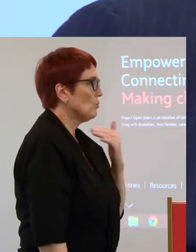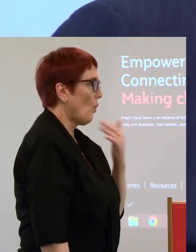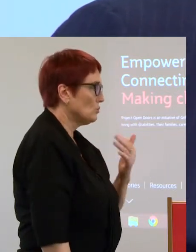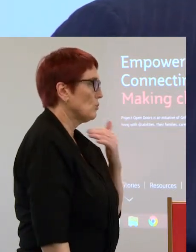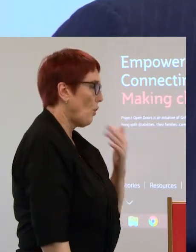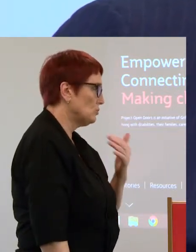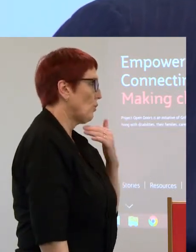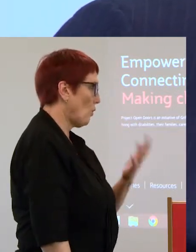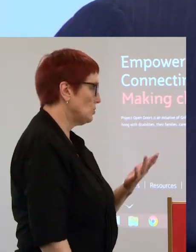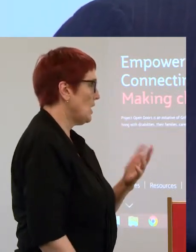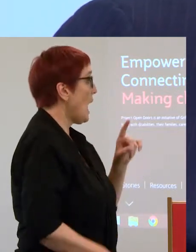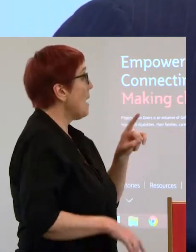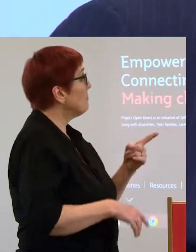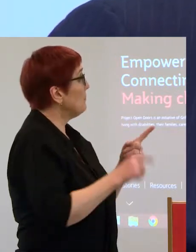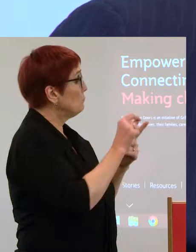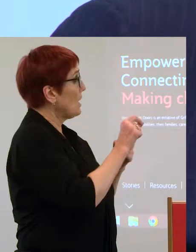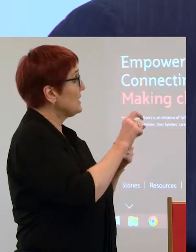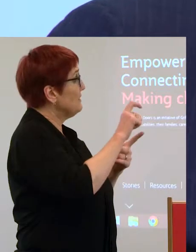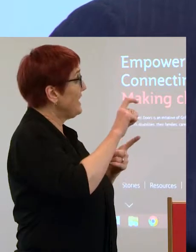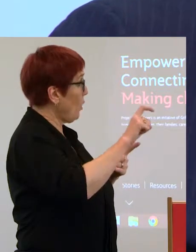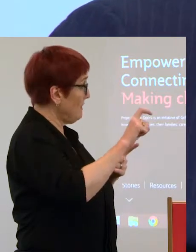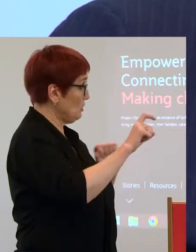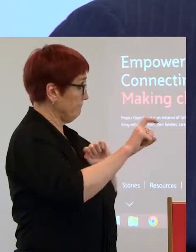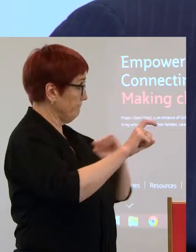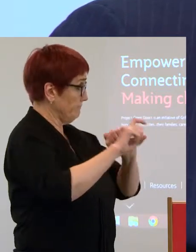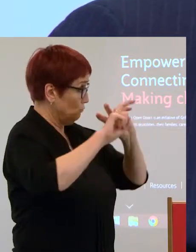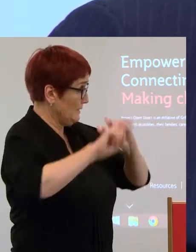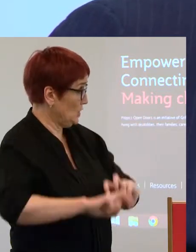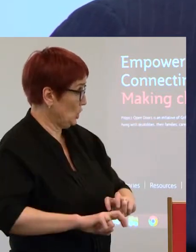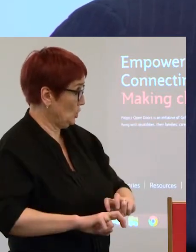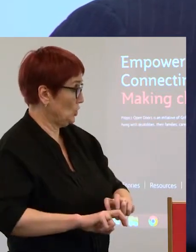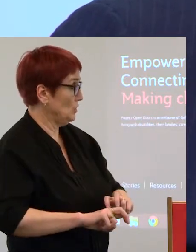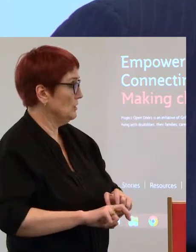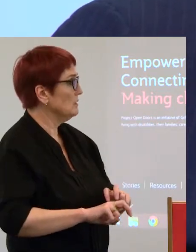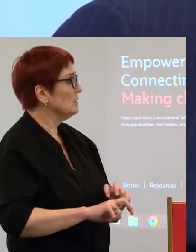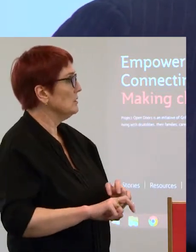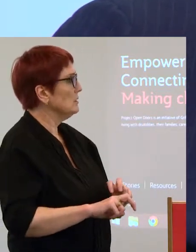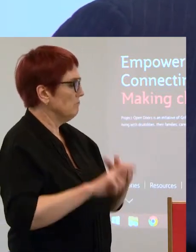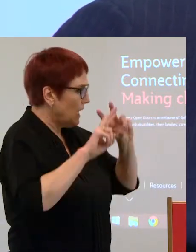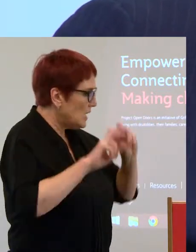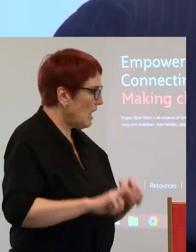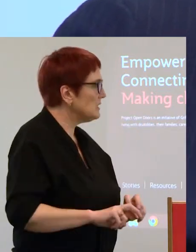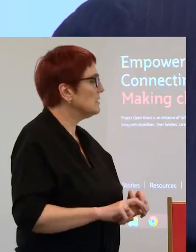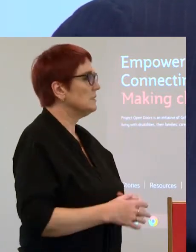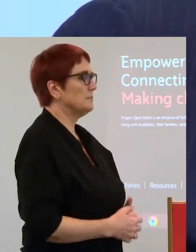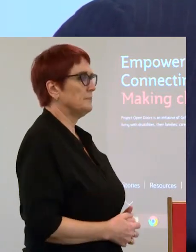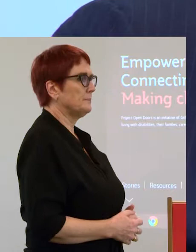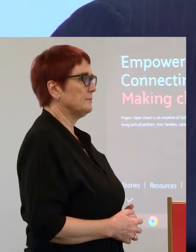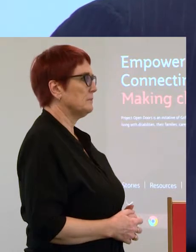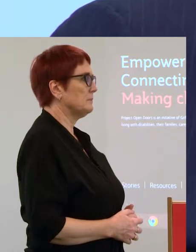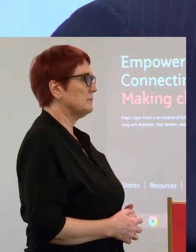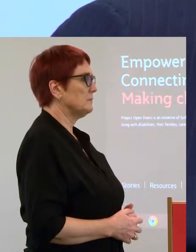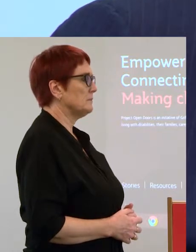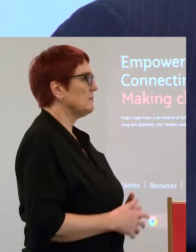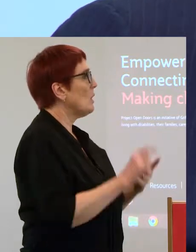must remember, when the Productivity Commission did the initial analysis, it